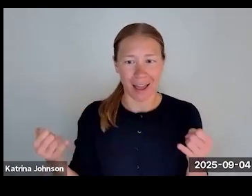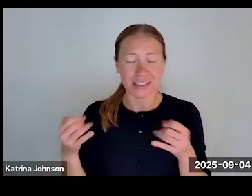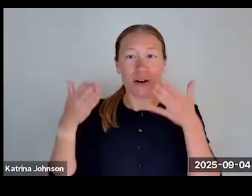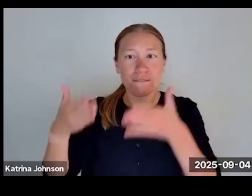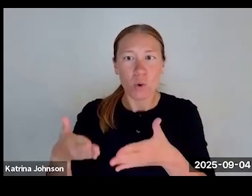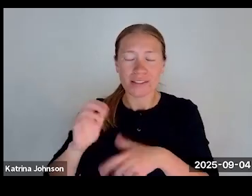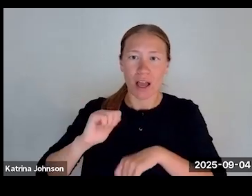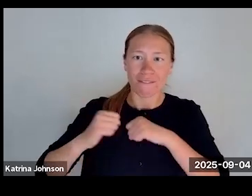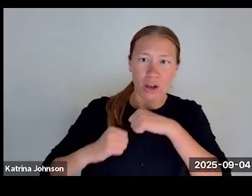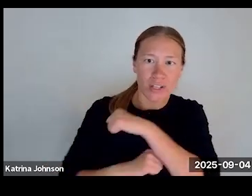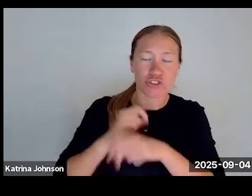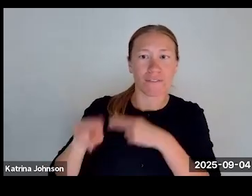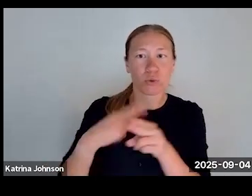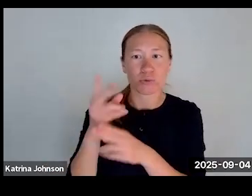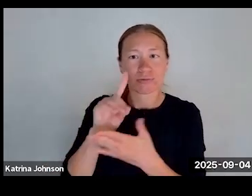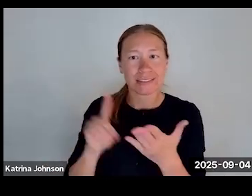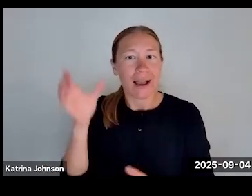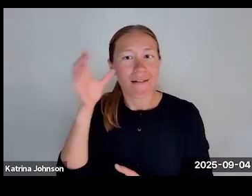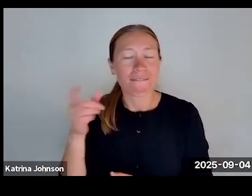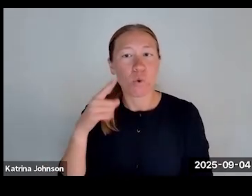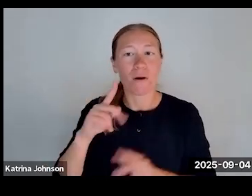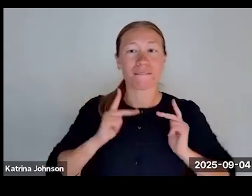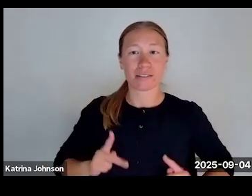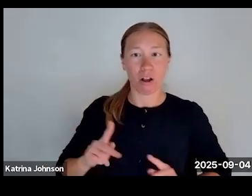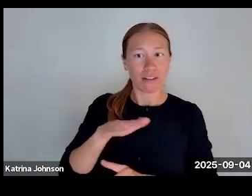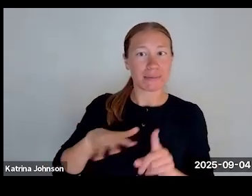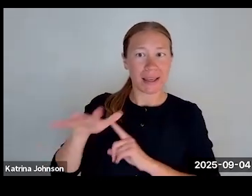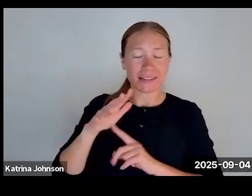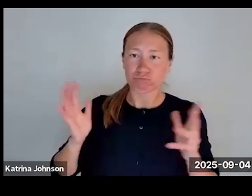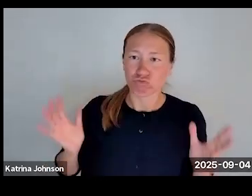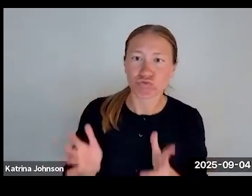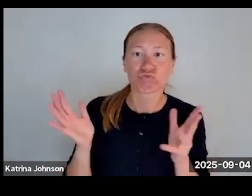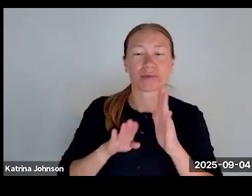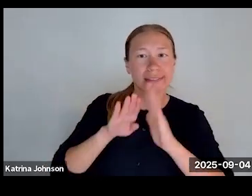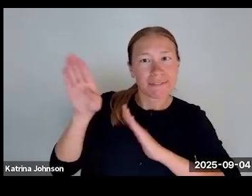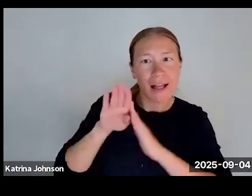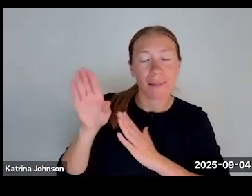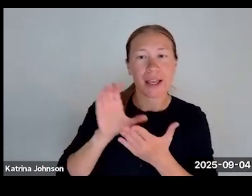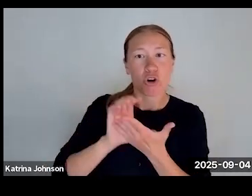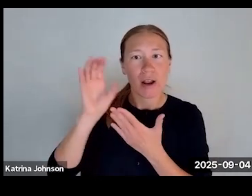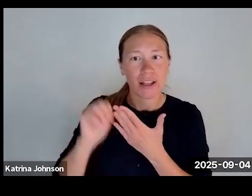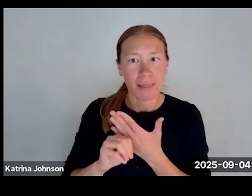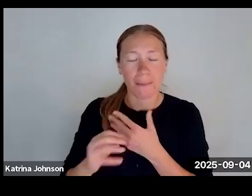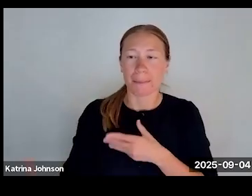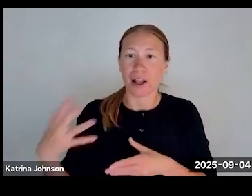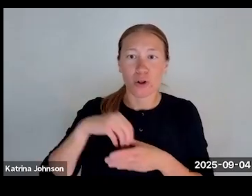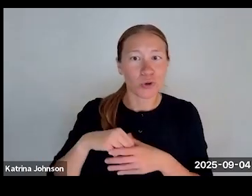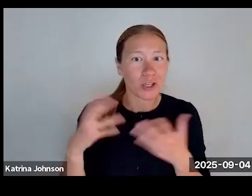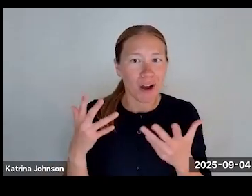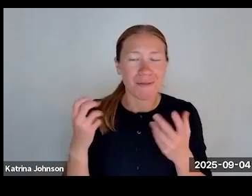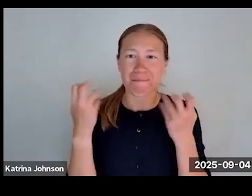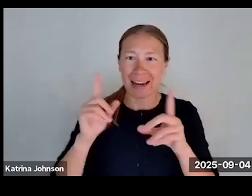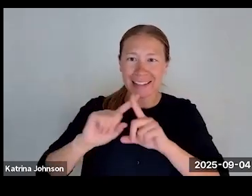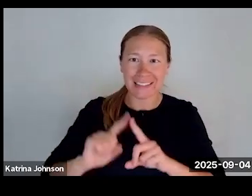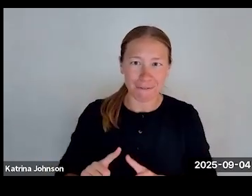universal design concepts in physical space, promote the development of curriculum that includes multiple means